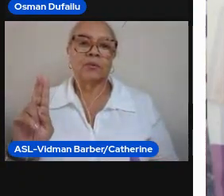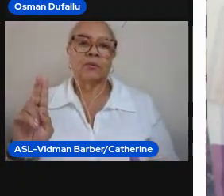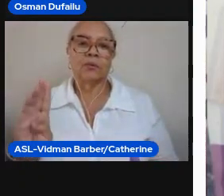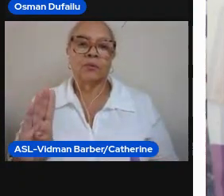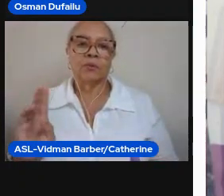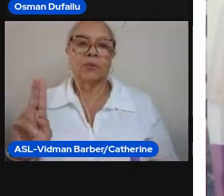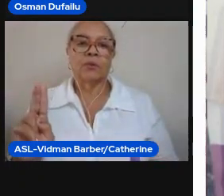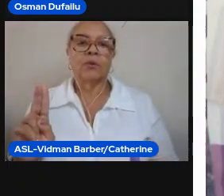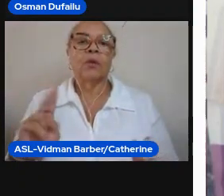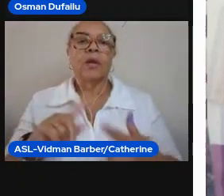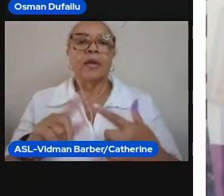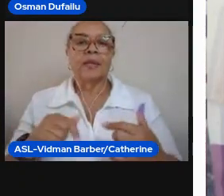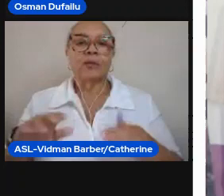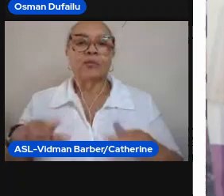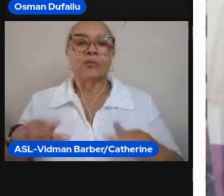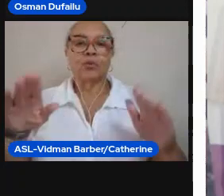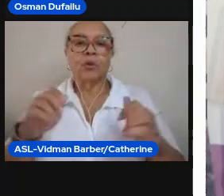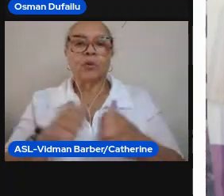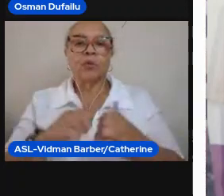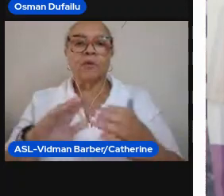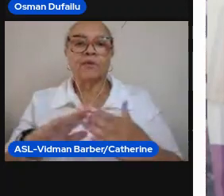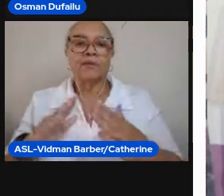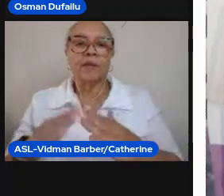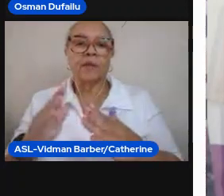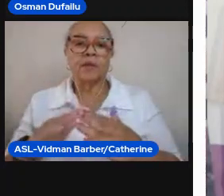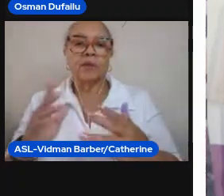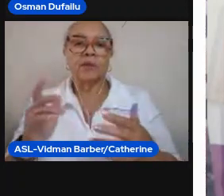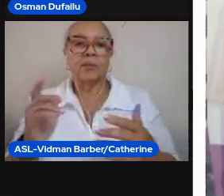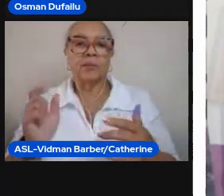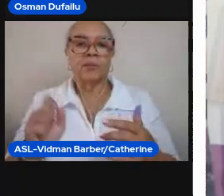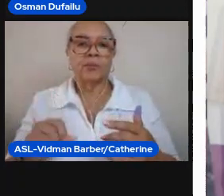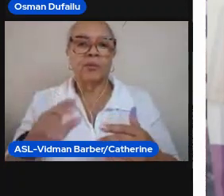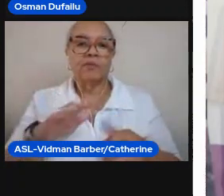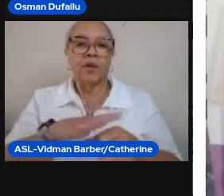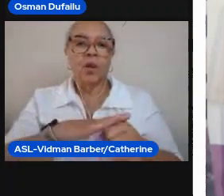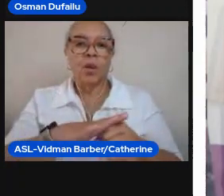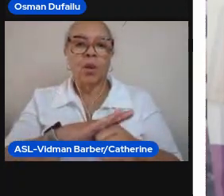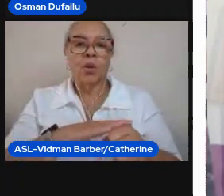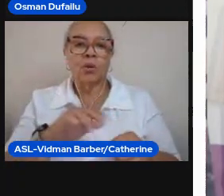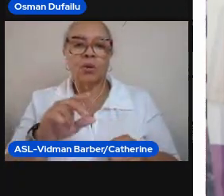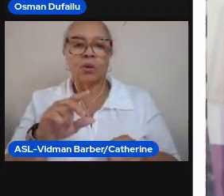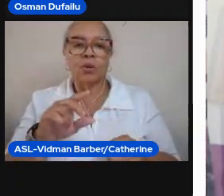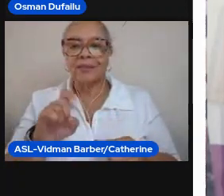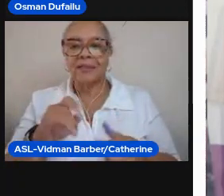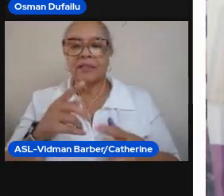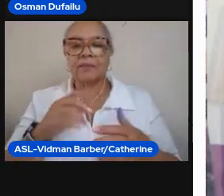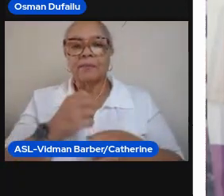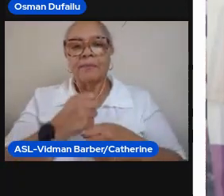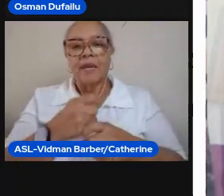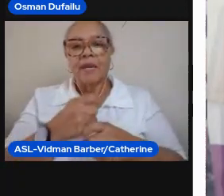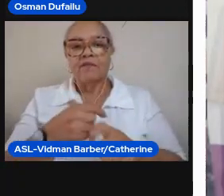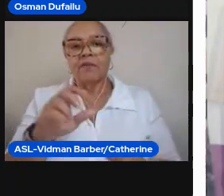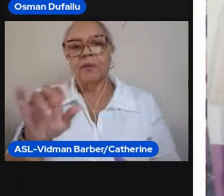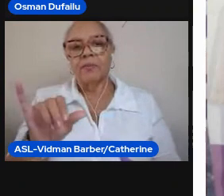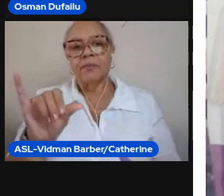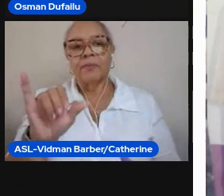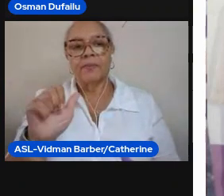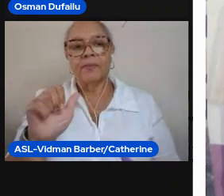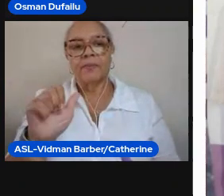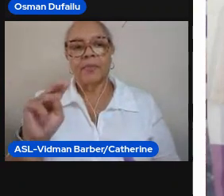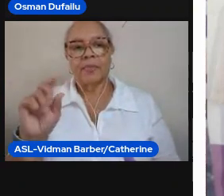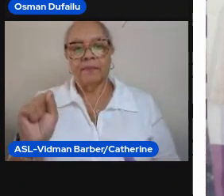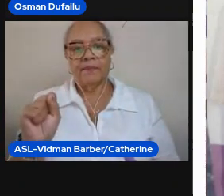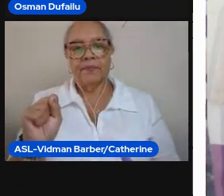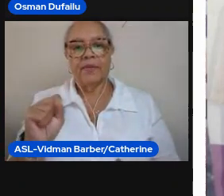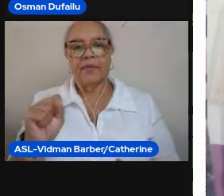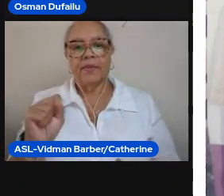I was growing in a town with an aroma of fufu, which was a local dish made from yam. Again, at that time,